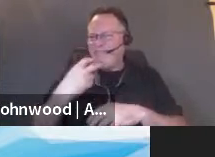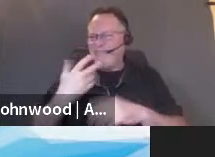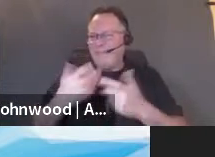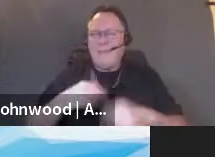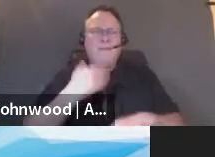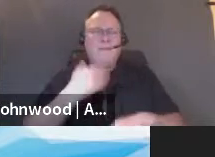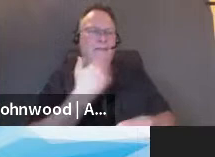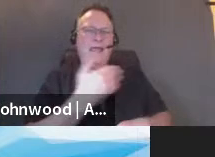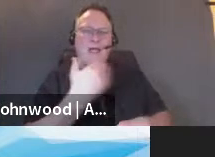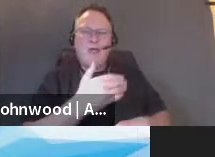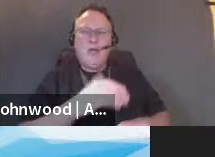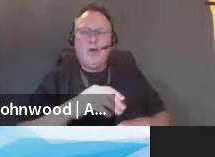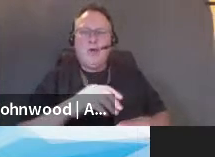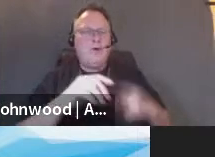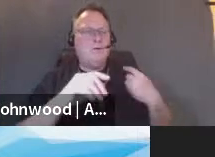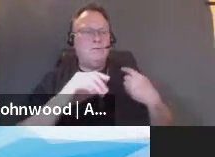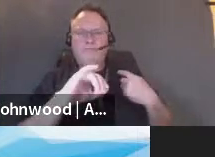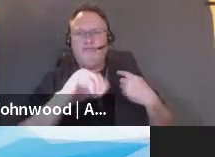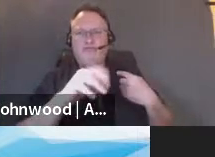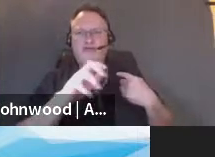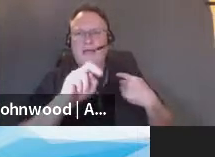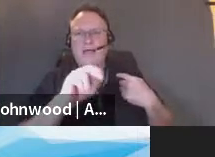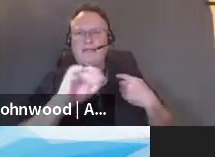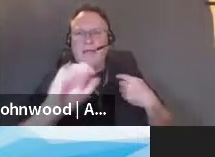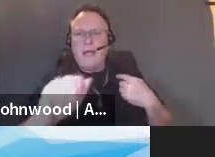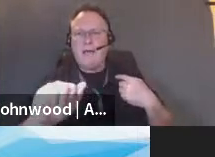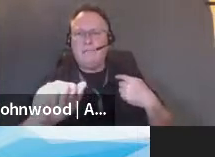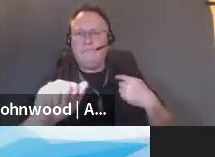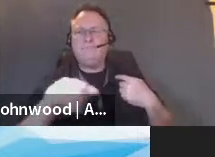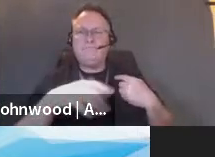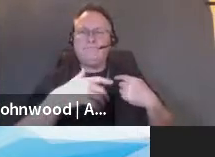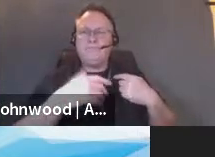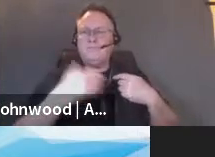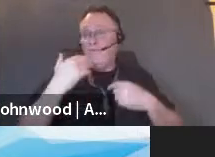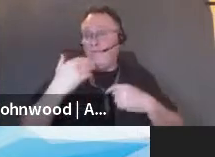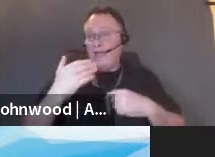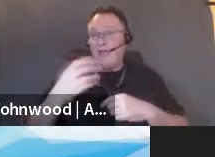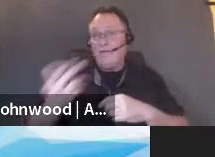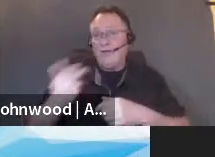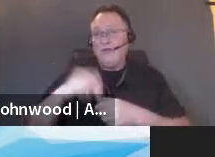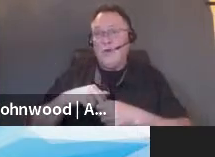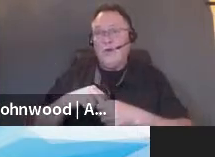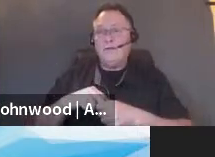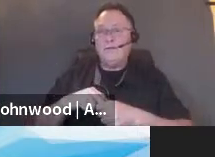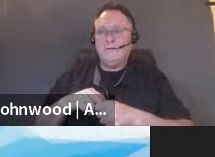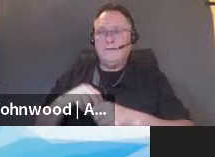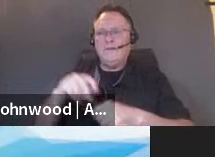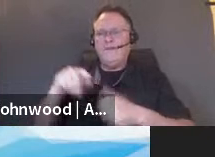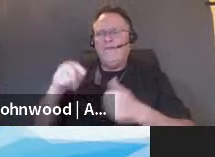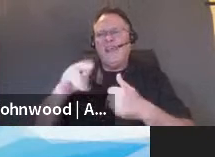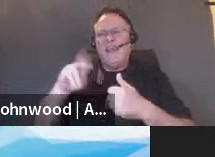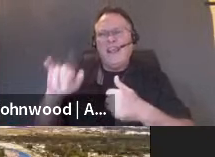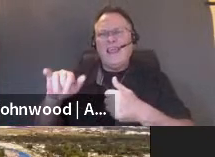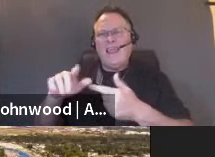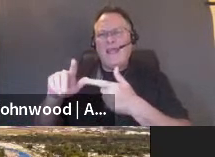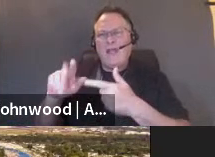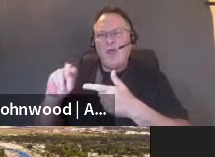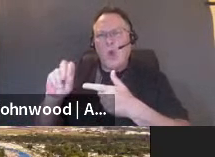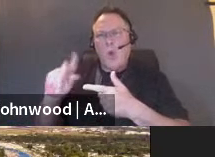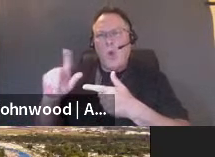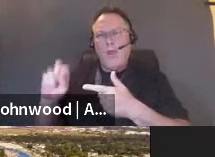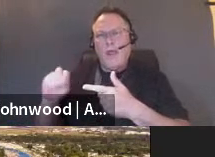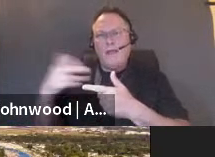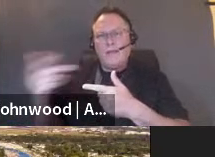you. It's Johnell. Wonderful. Thank you for joining us, Lily and Nolan. Handing it off to you. Thanks,